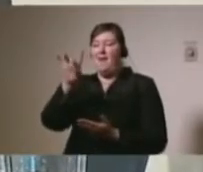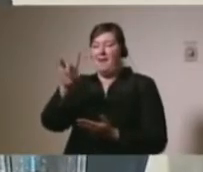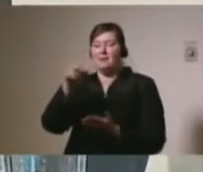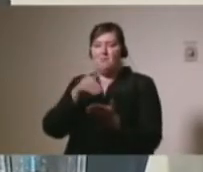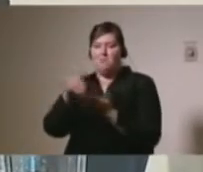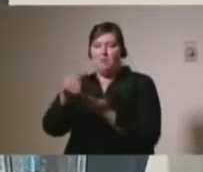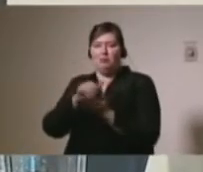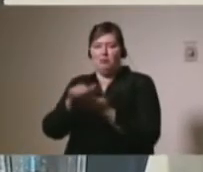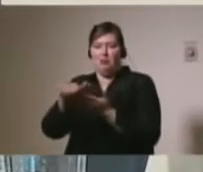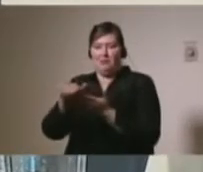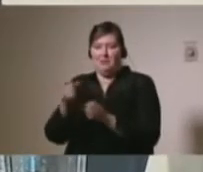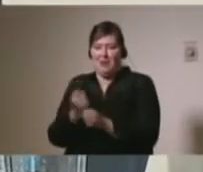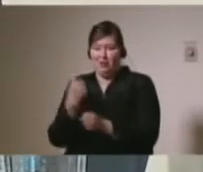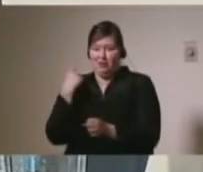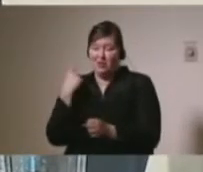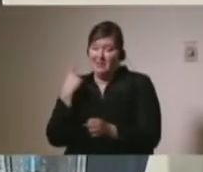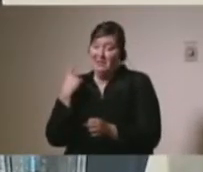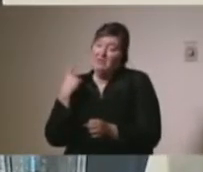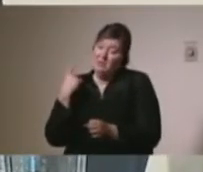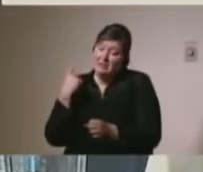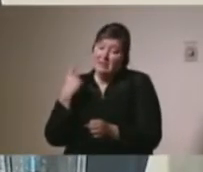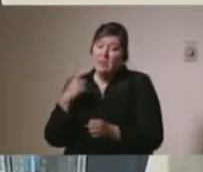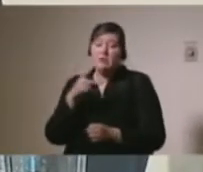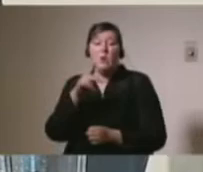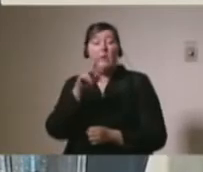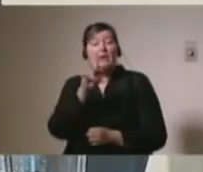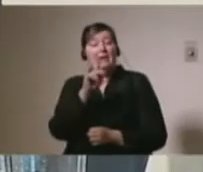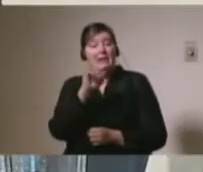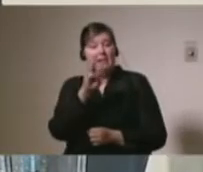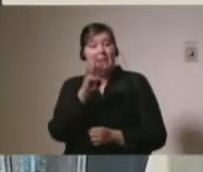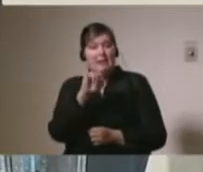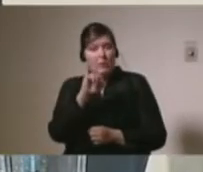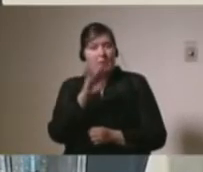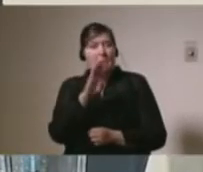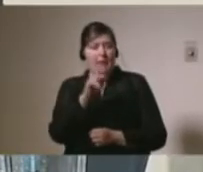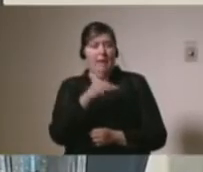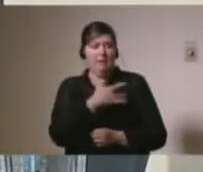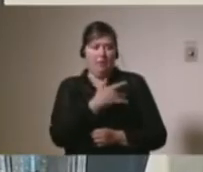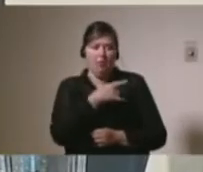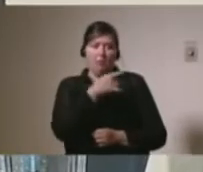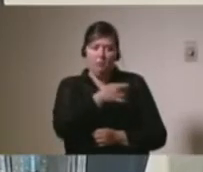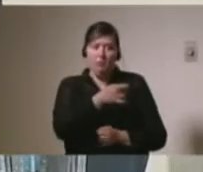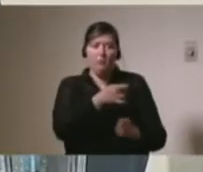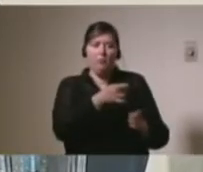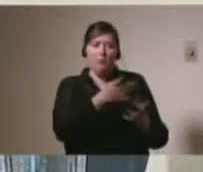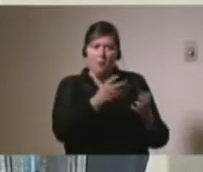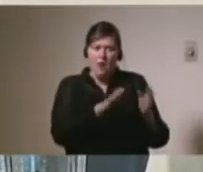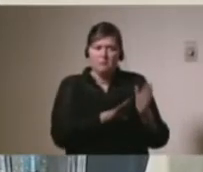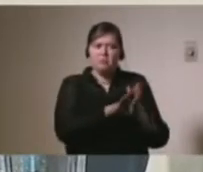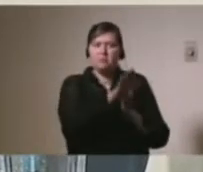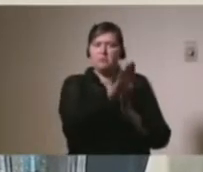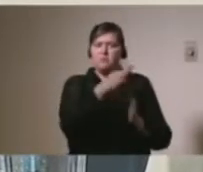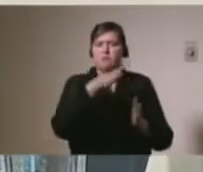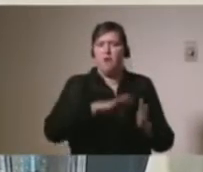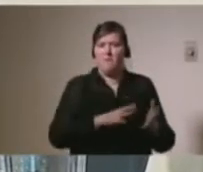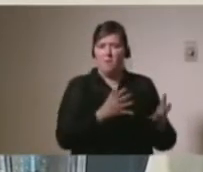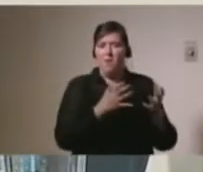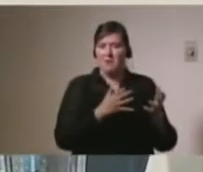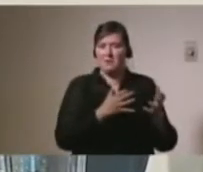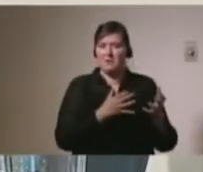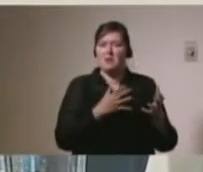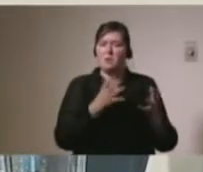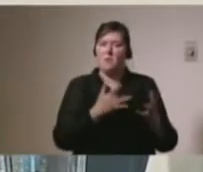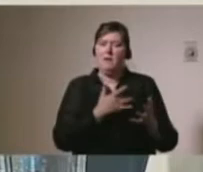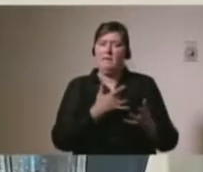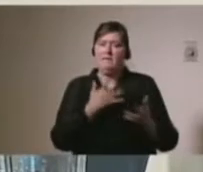Kiwi Bank is seen as, well, this is the revenue. This is how we're going to do this. So hopefully that answers it. Oh, and